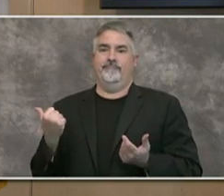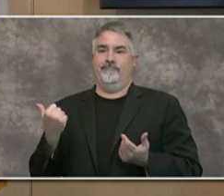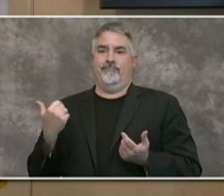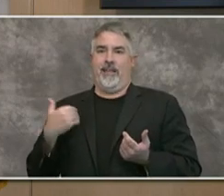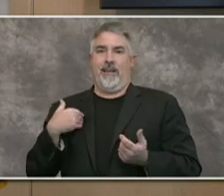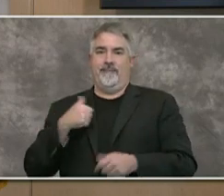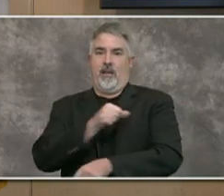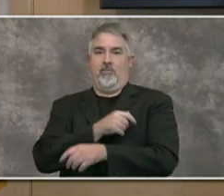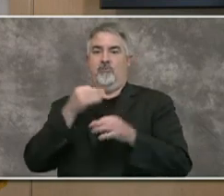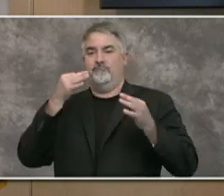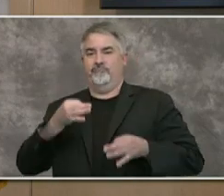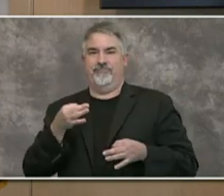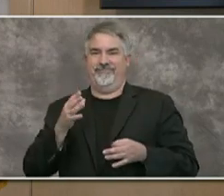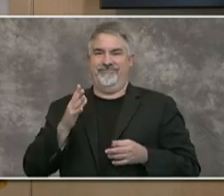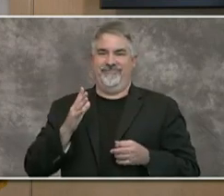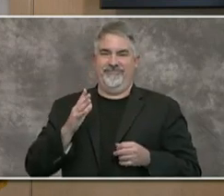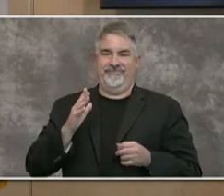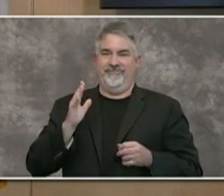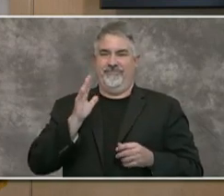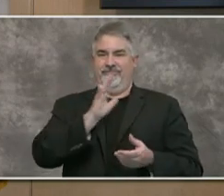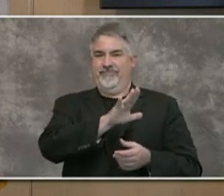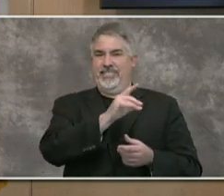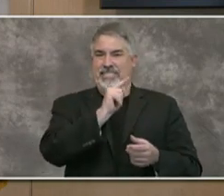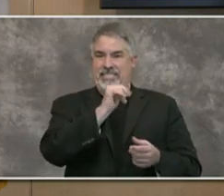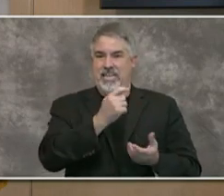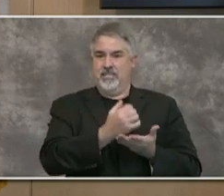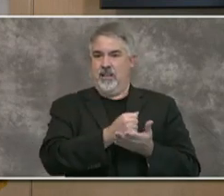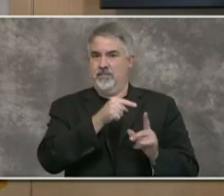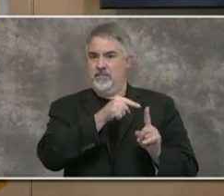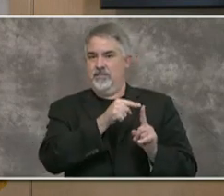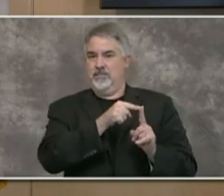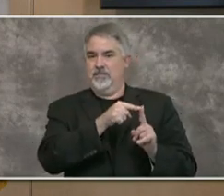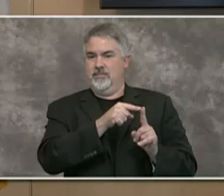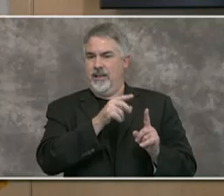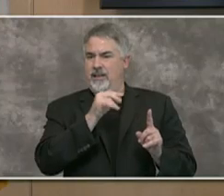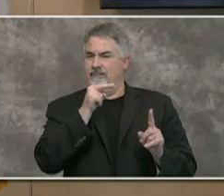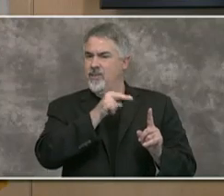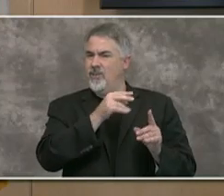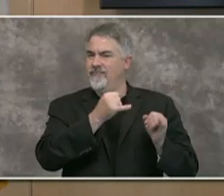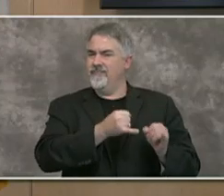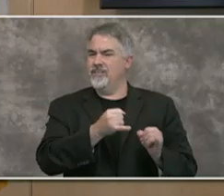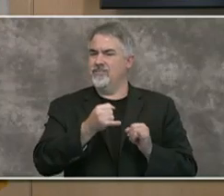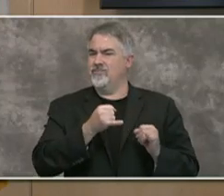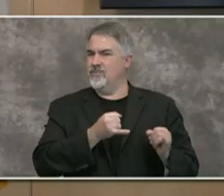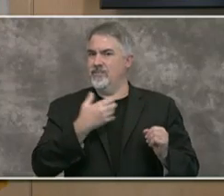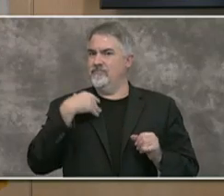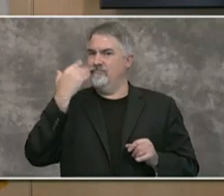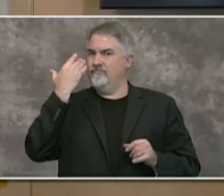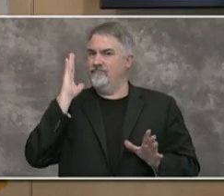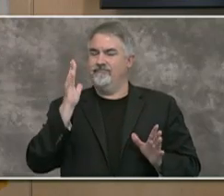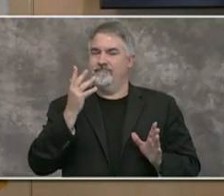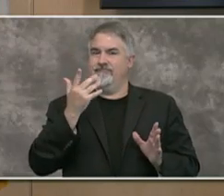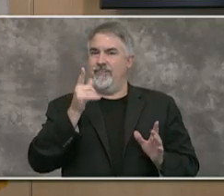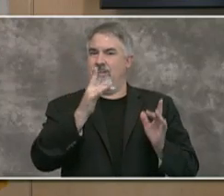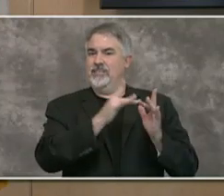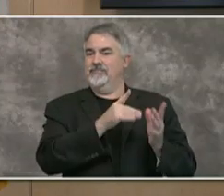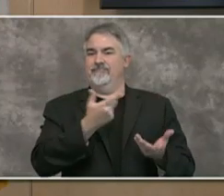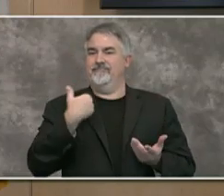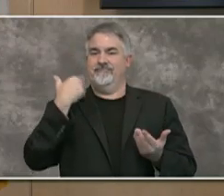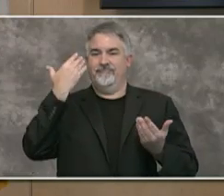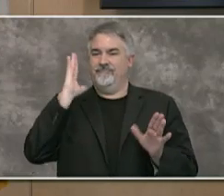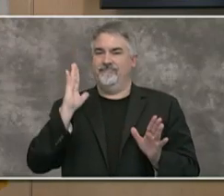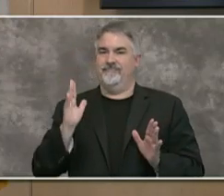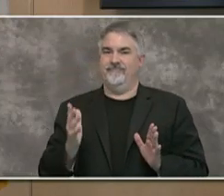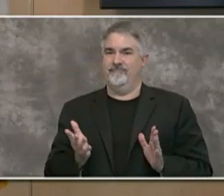collector is looking, I think, at each individual case on deferrals and on penalties.